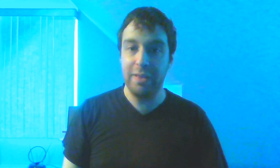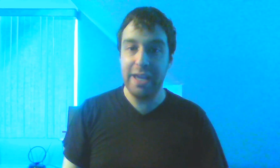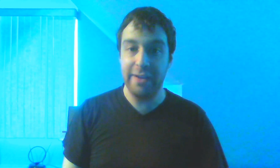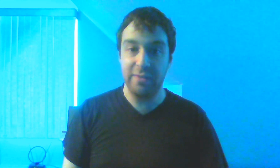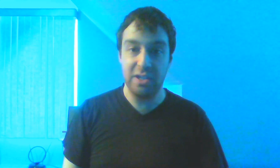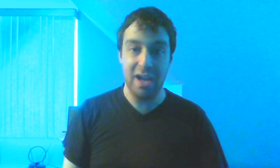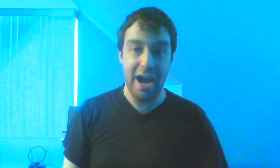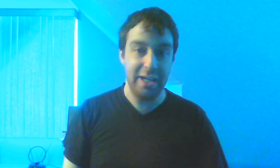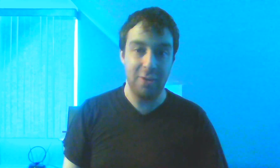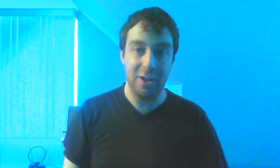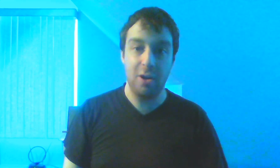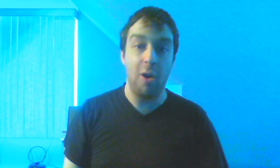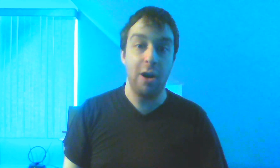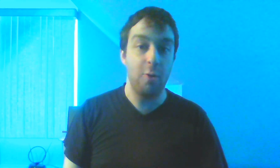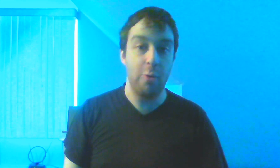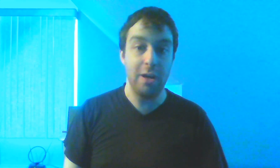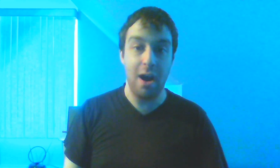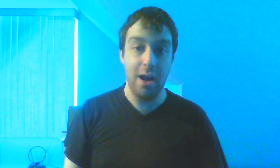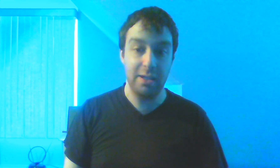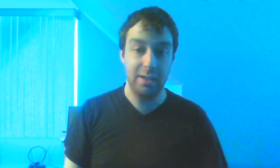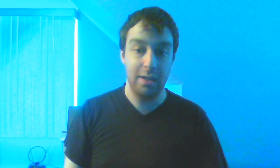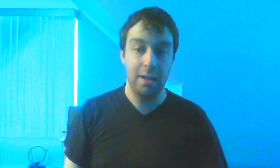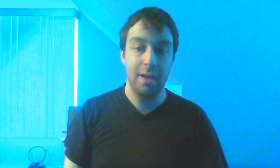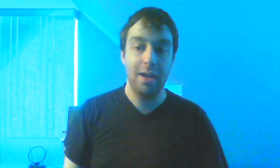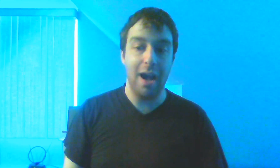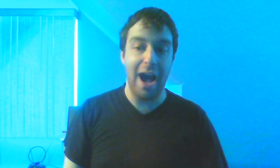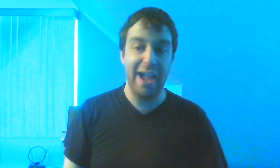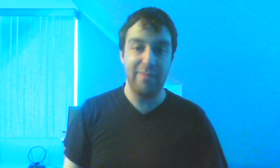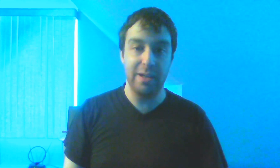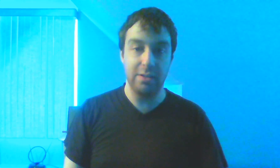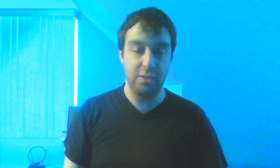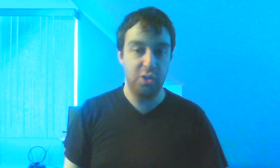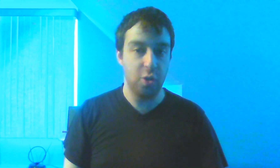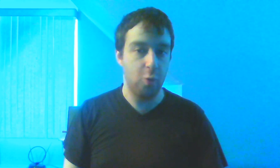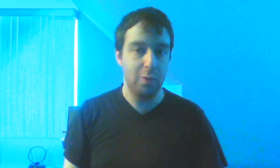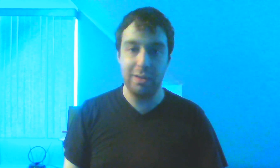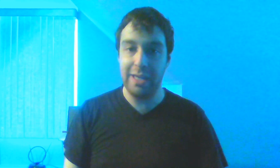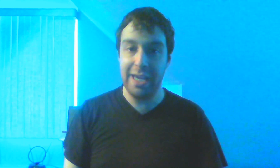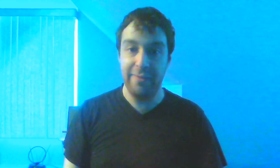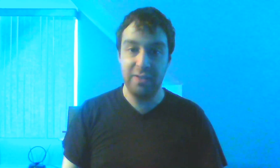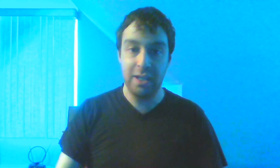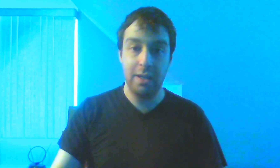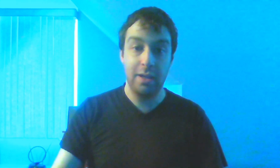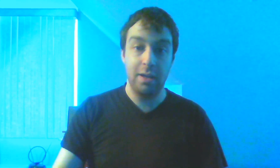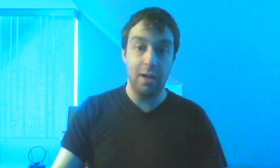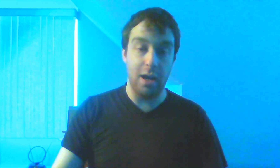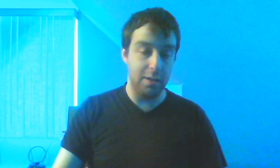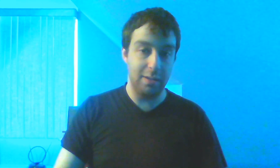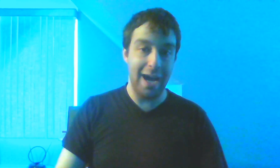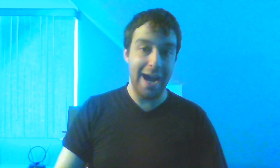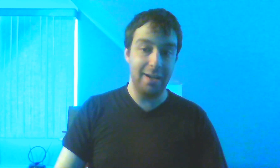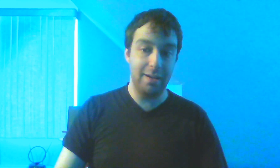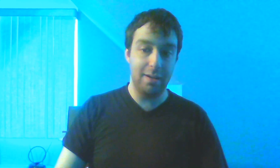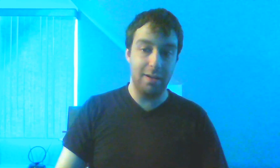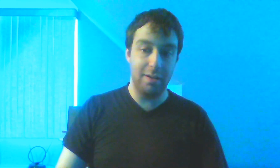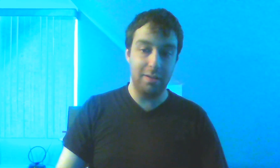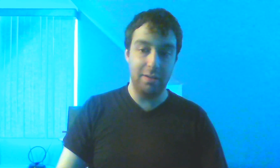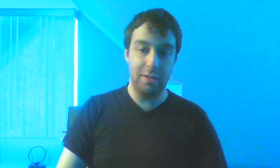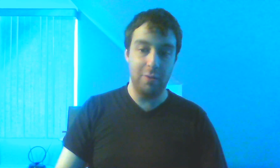so relieved to not hear a car horn honk. I have been so relieved